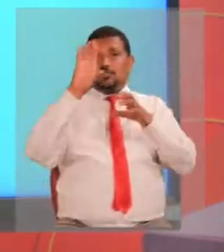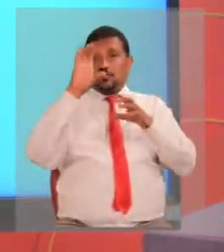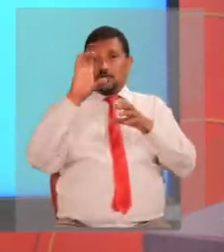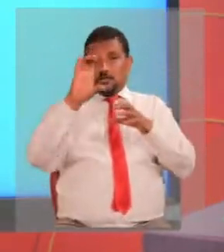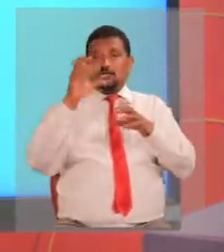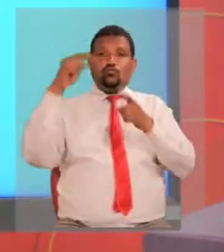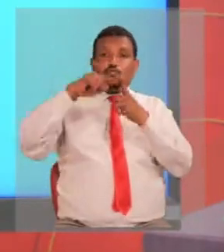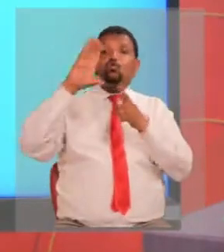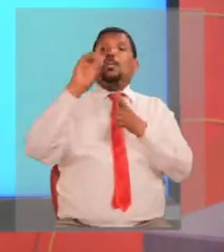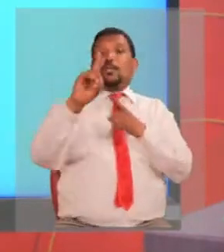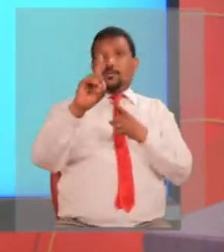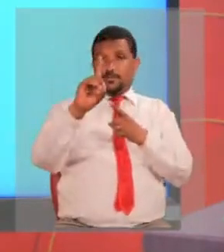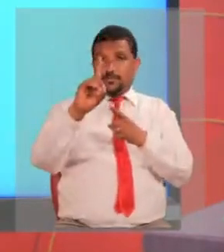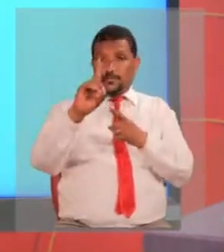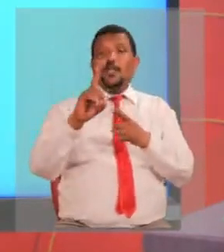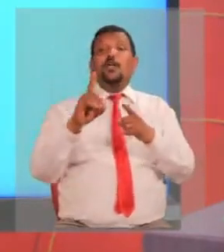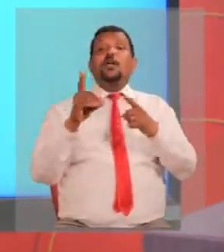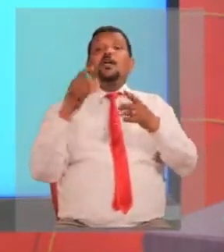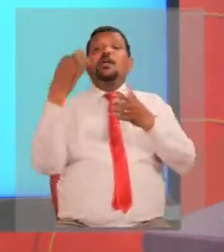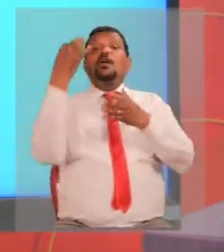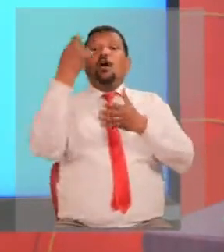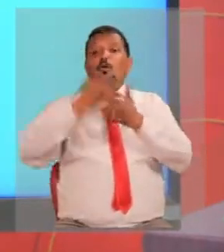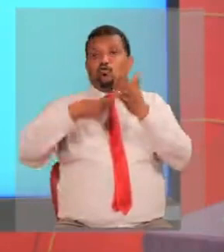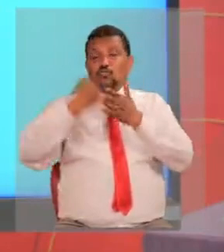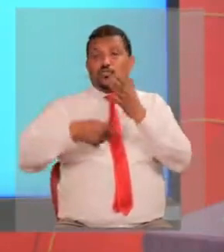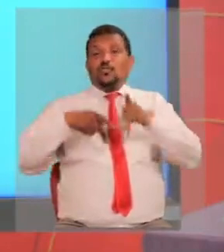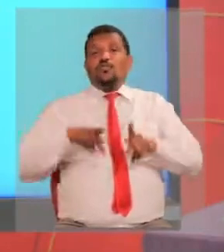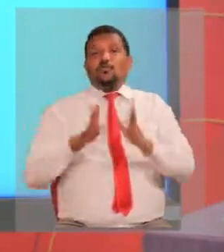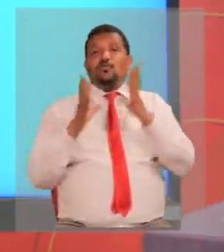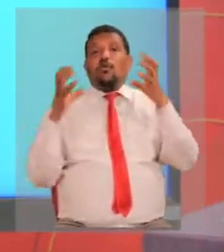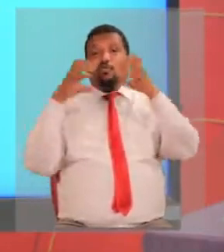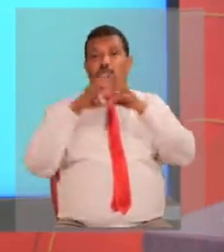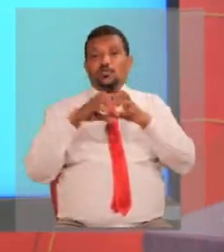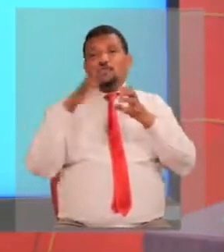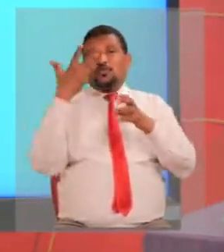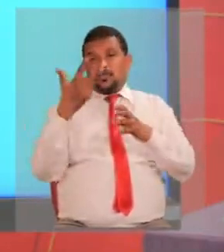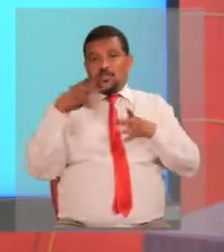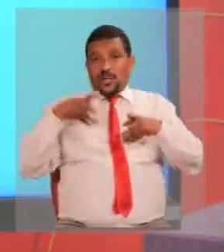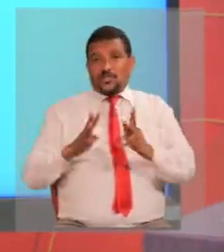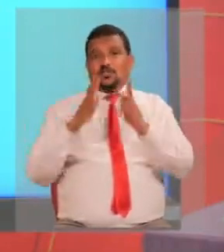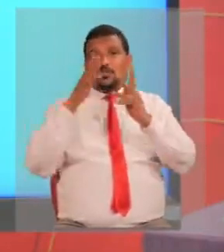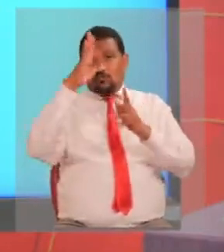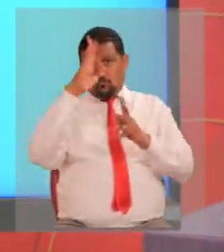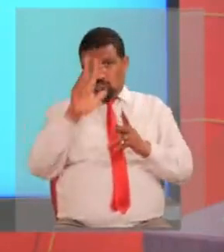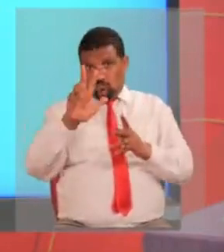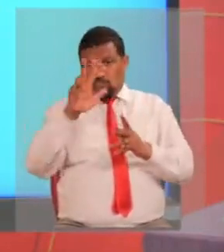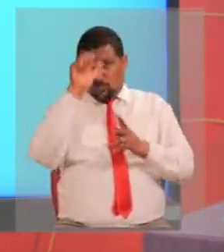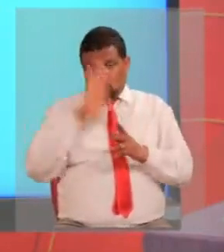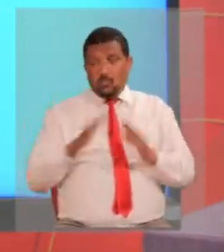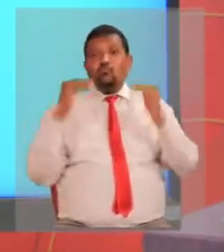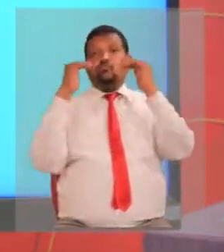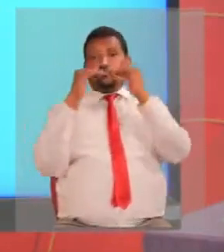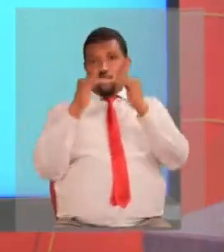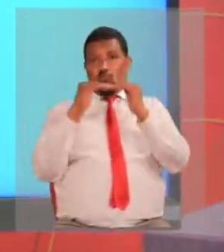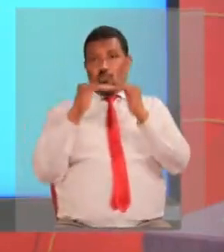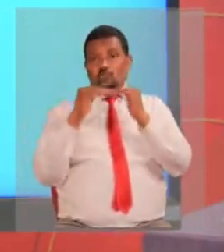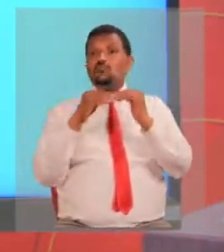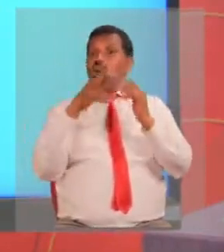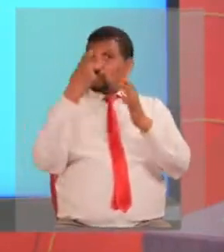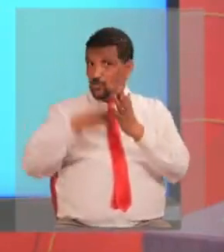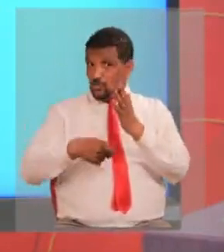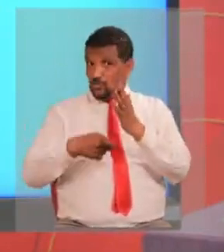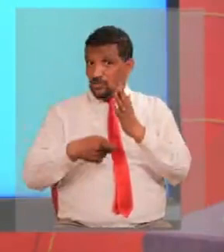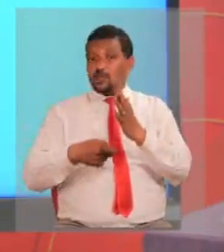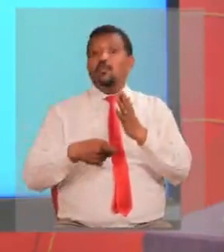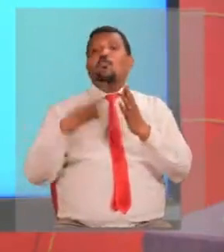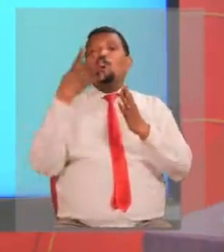D, then the output that the farmer gets from the combination of 3 tractor and 3 labor is equal to that of 4 tractor